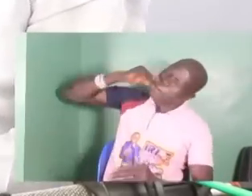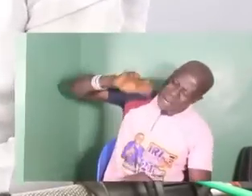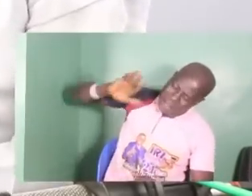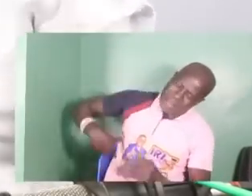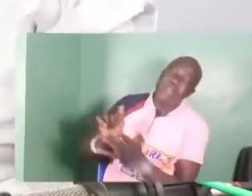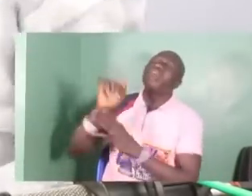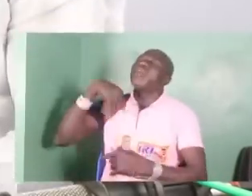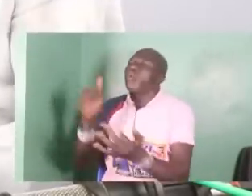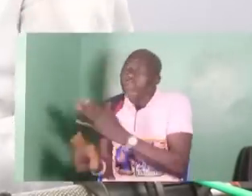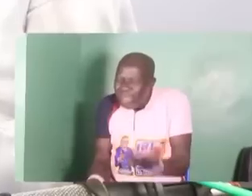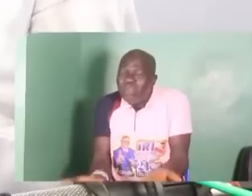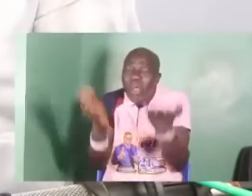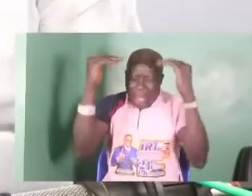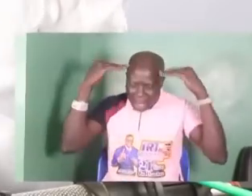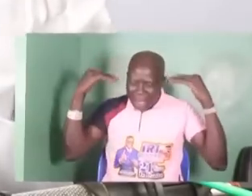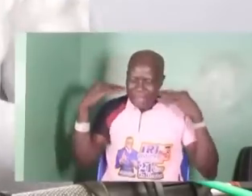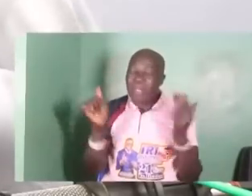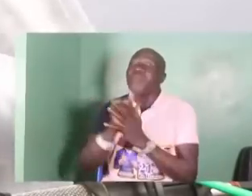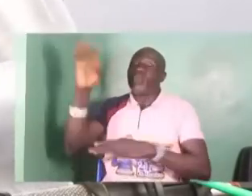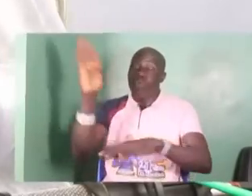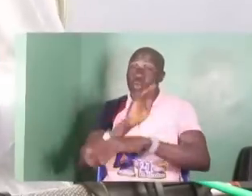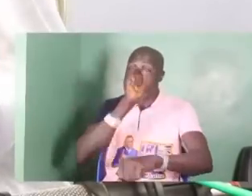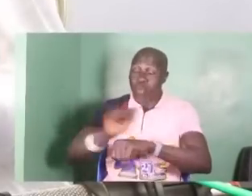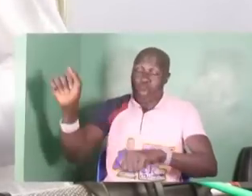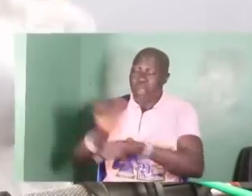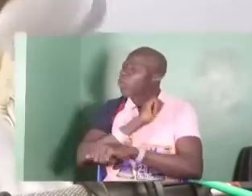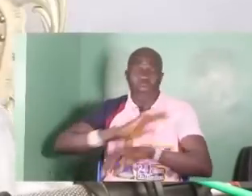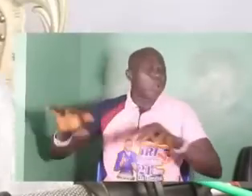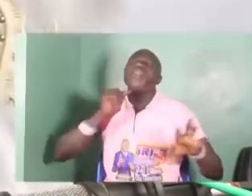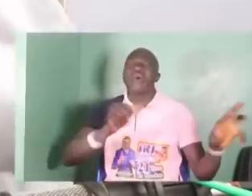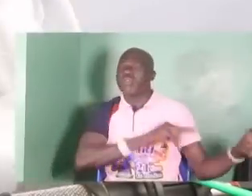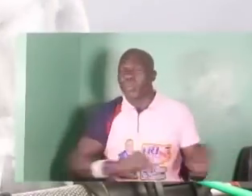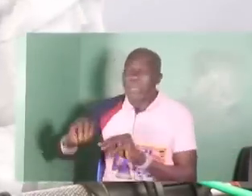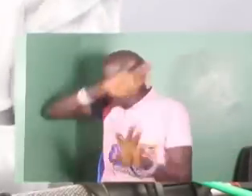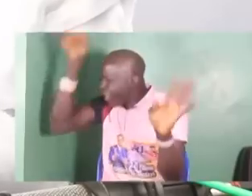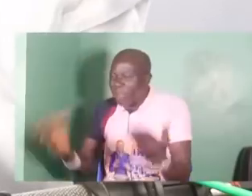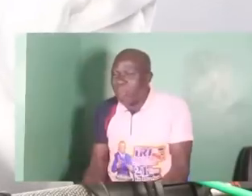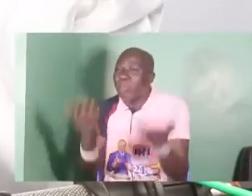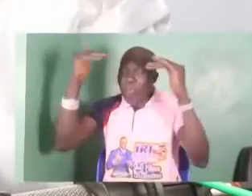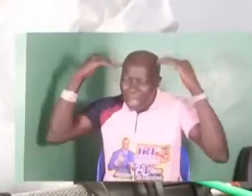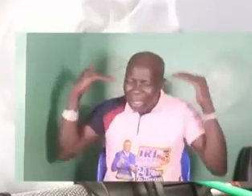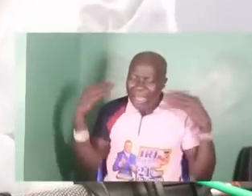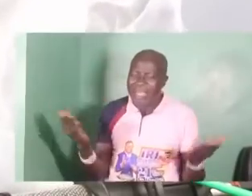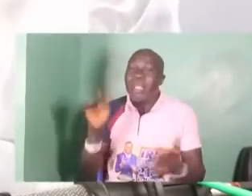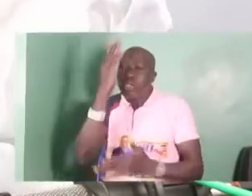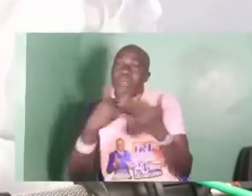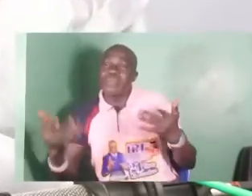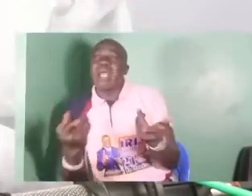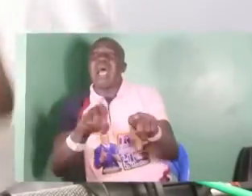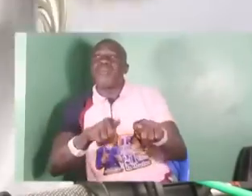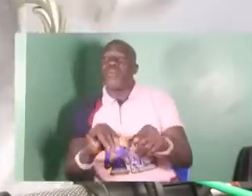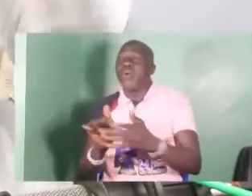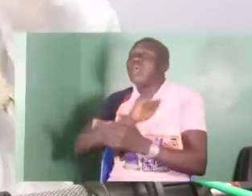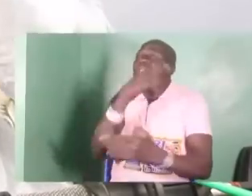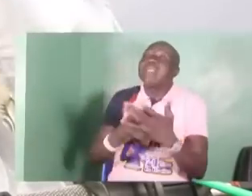to fall. He's a lie. Some people can conspire. They want to submit to you. You shall not be delayed. Only program that